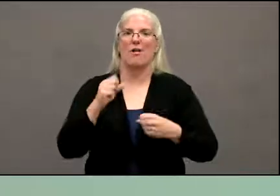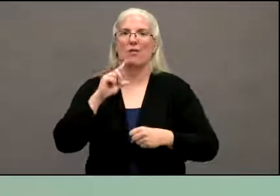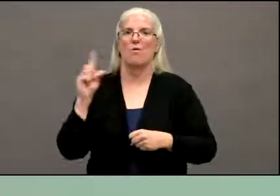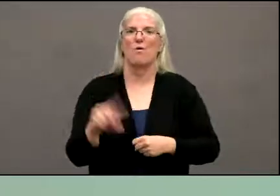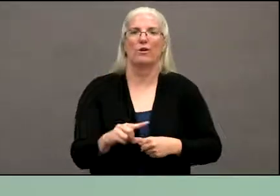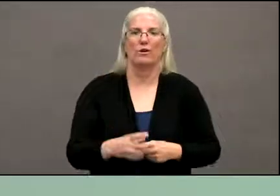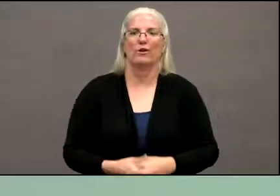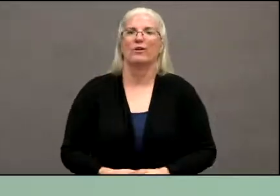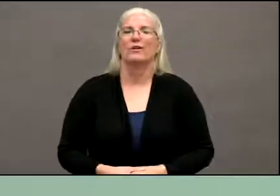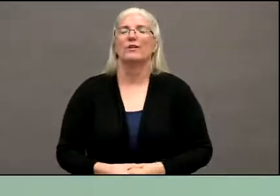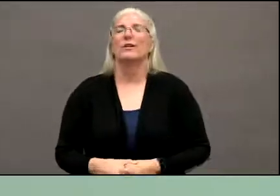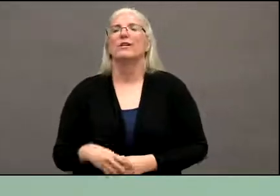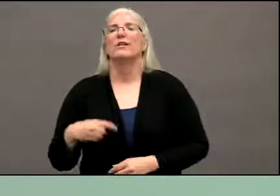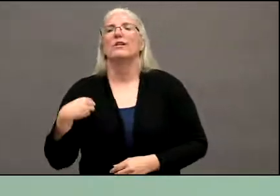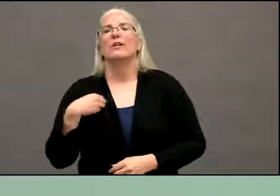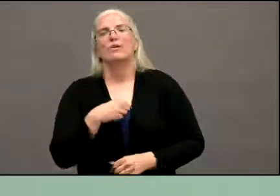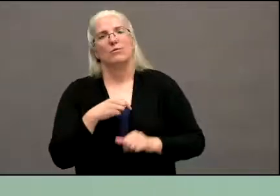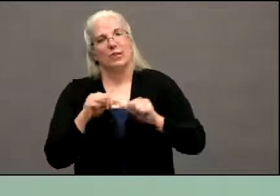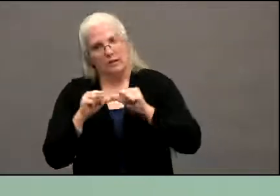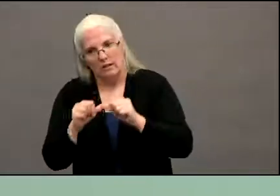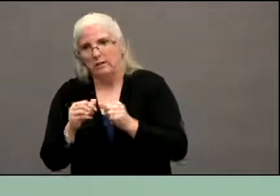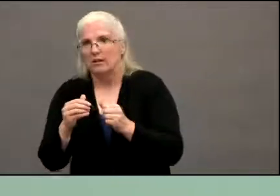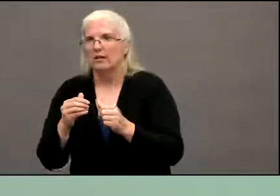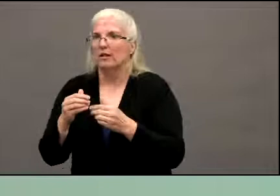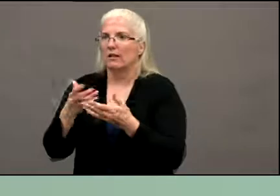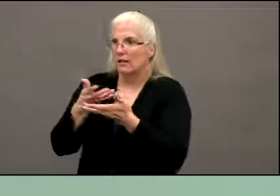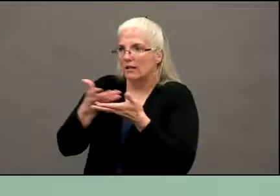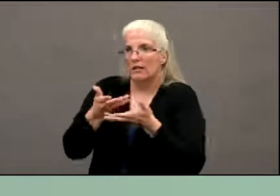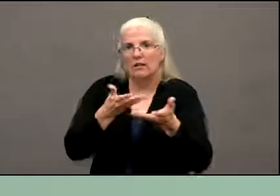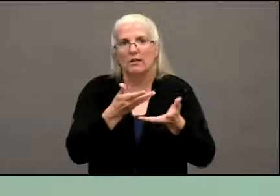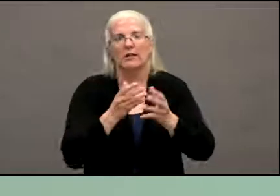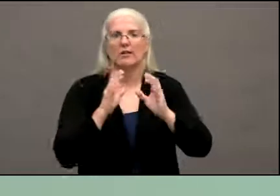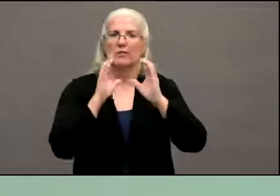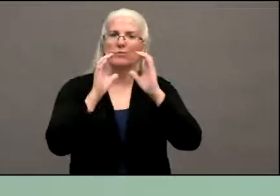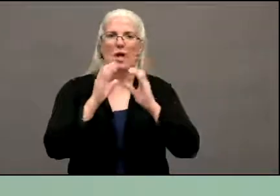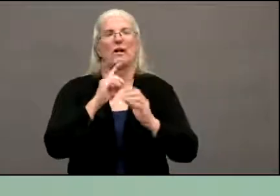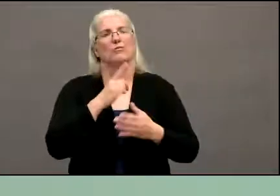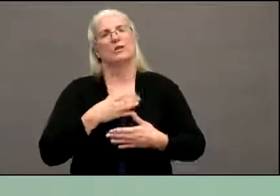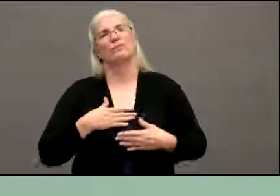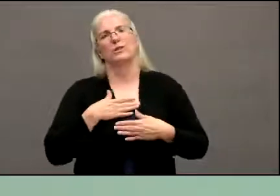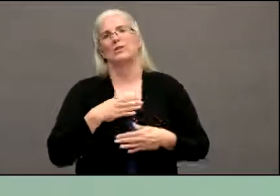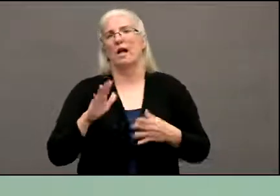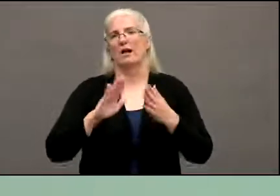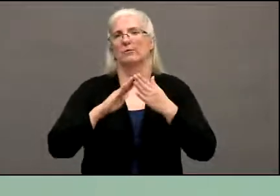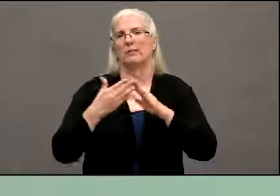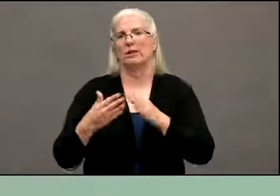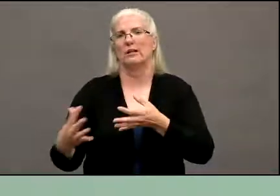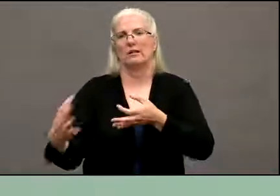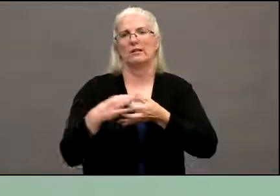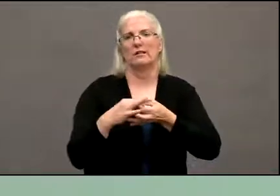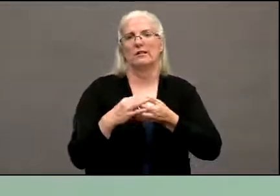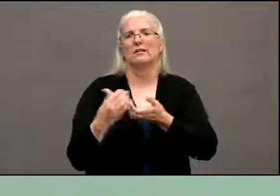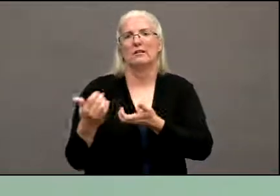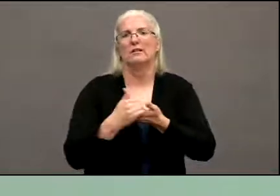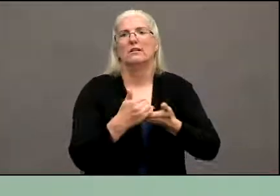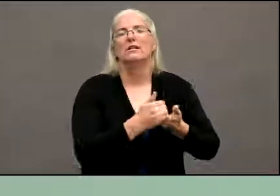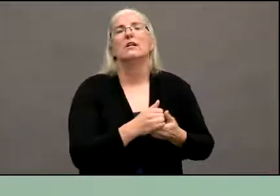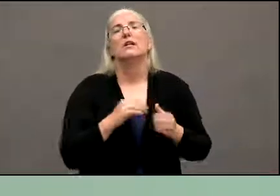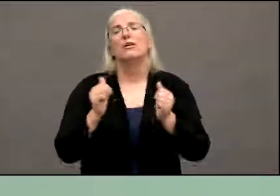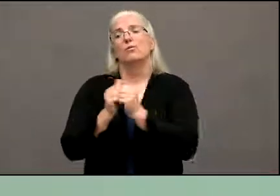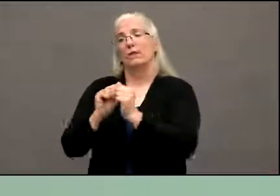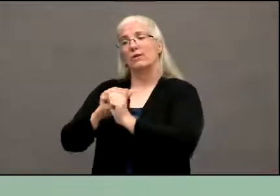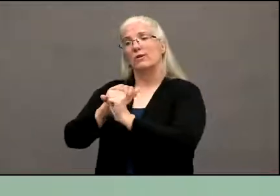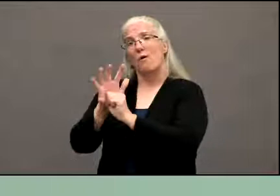I want to appreciate that. So we are continuing to monitor the status of COVID in our community. We continue to work with city and state